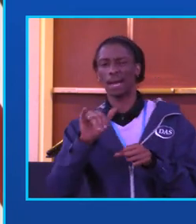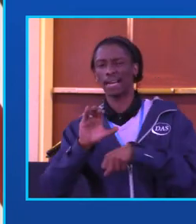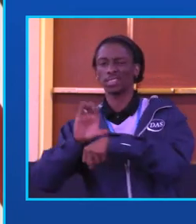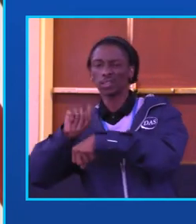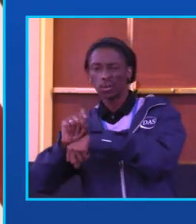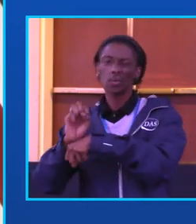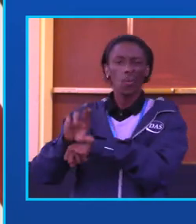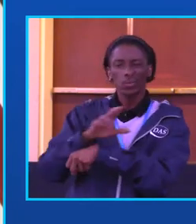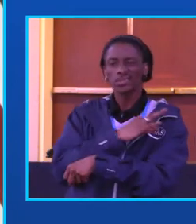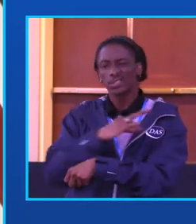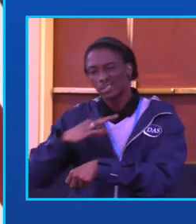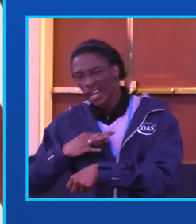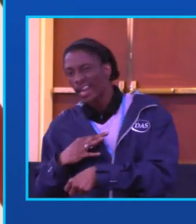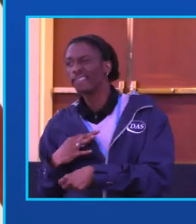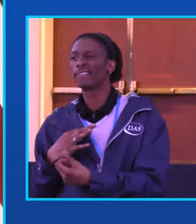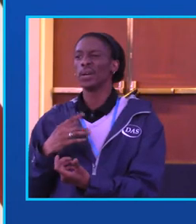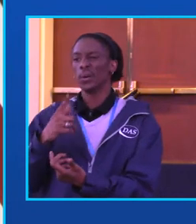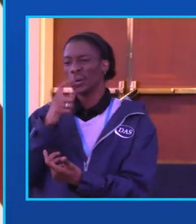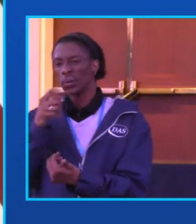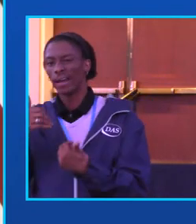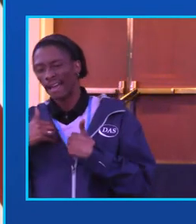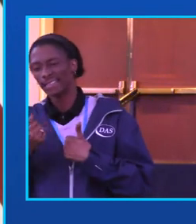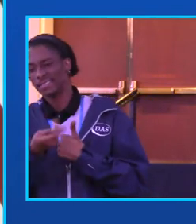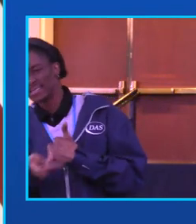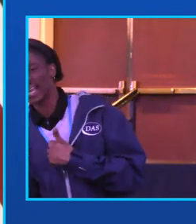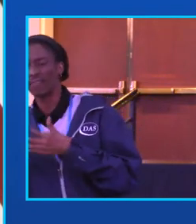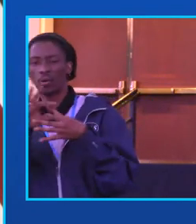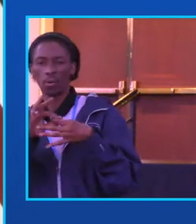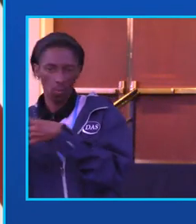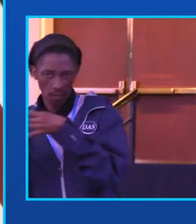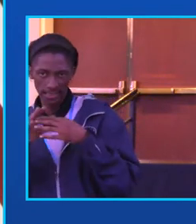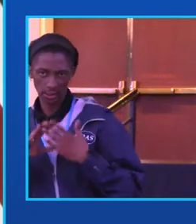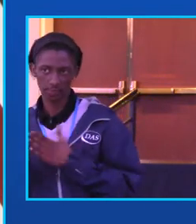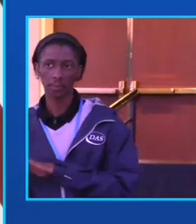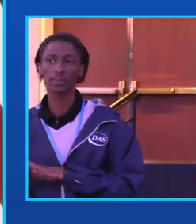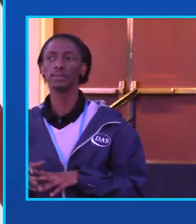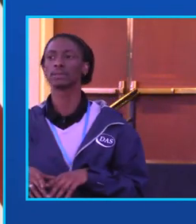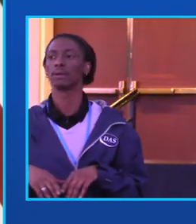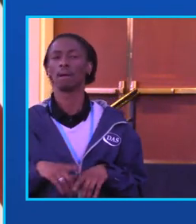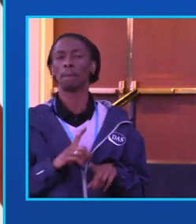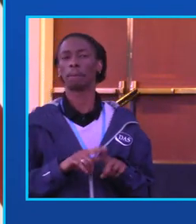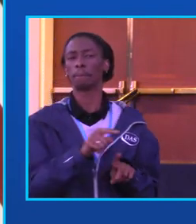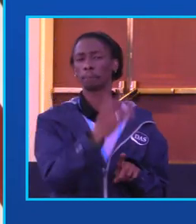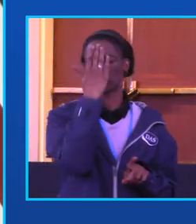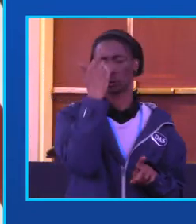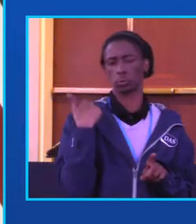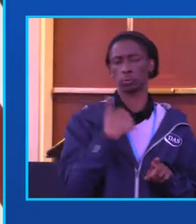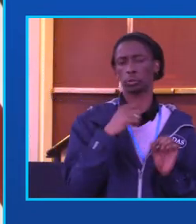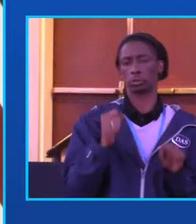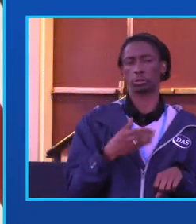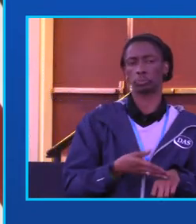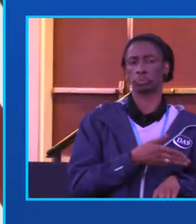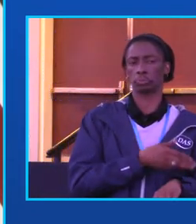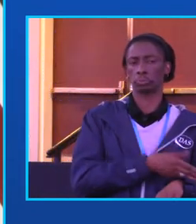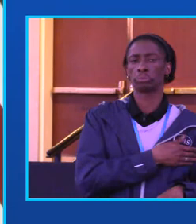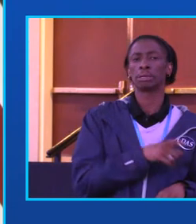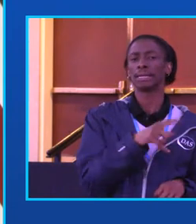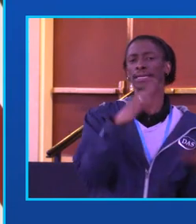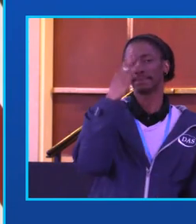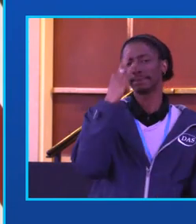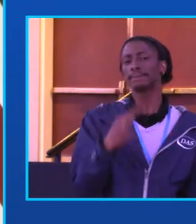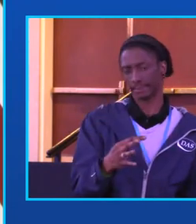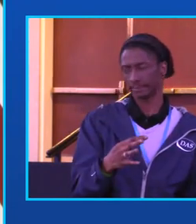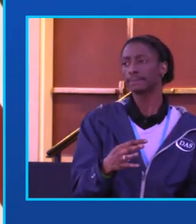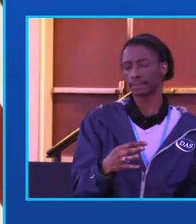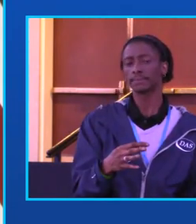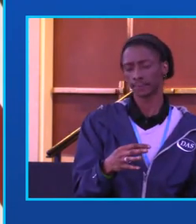or staffed by who managed multiple coalitions community. But Jamie knew that we could do better. He made the decision, along with the